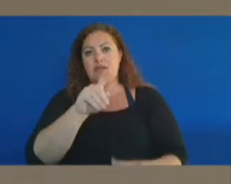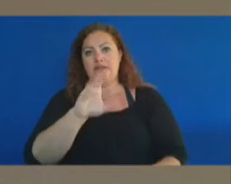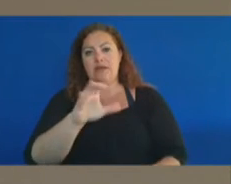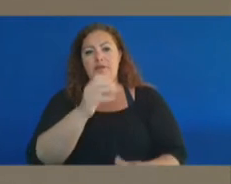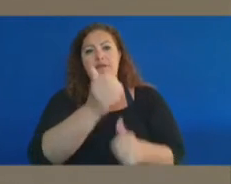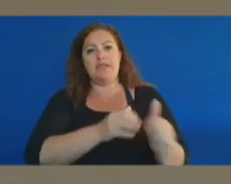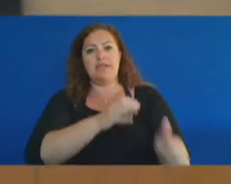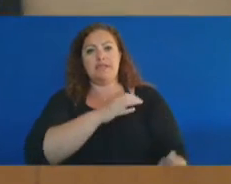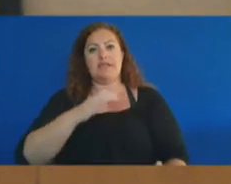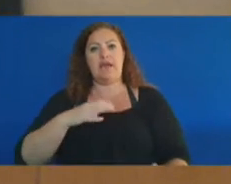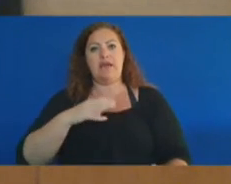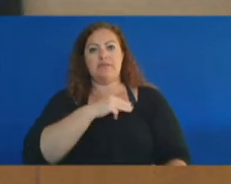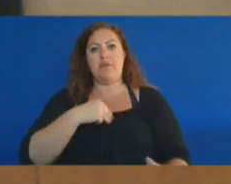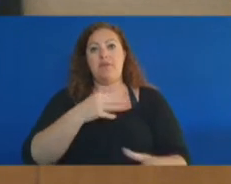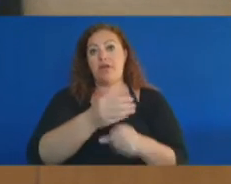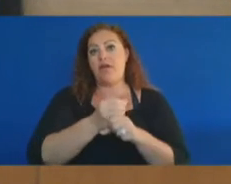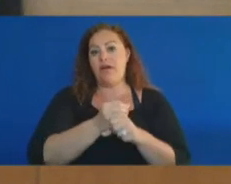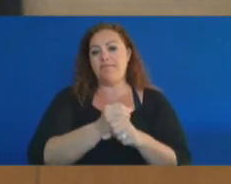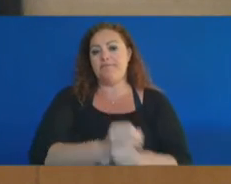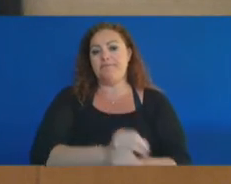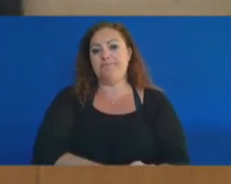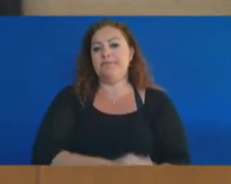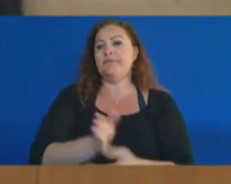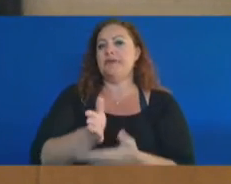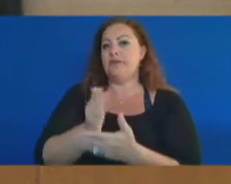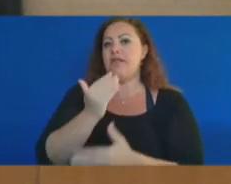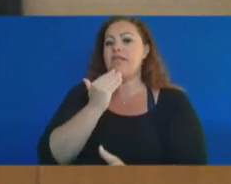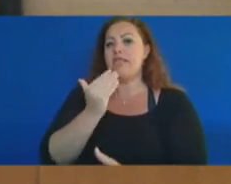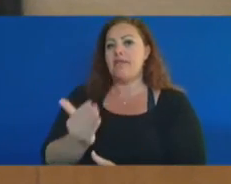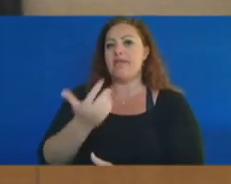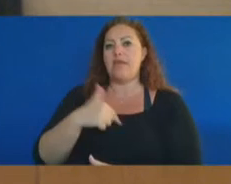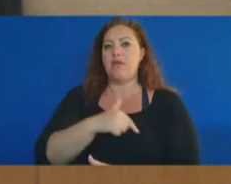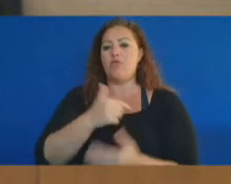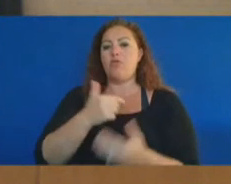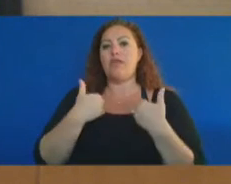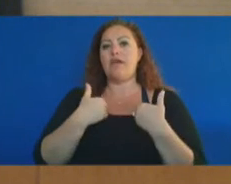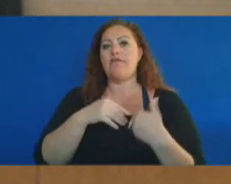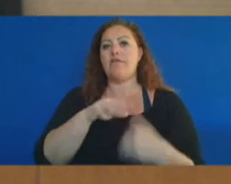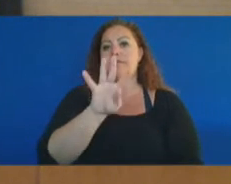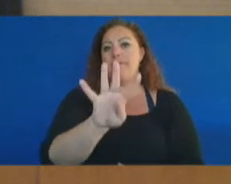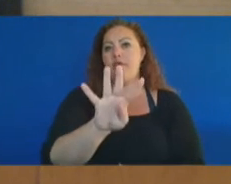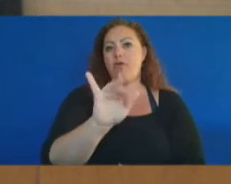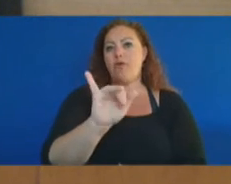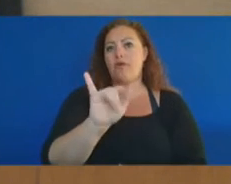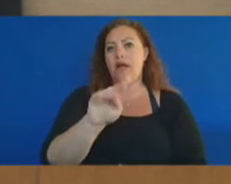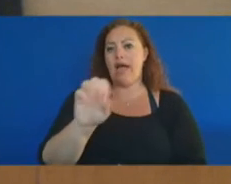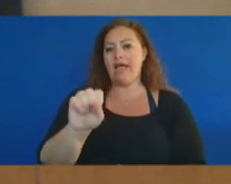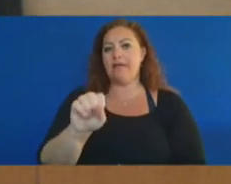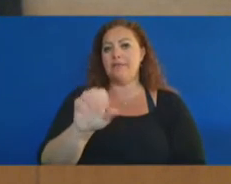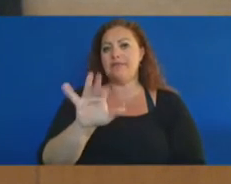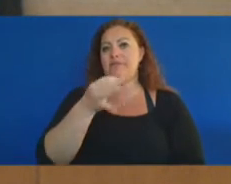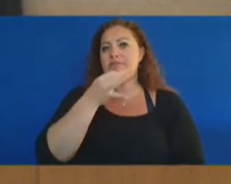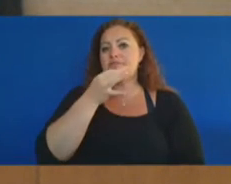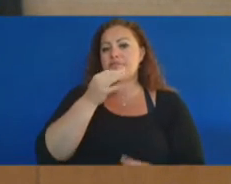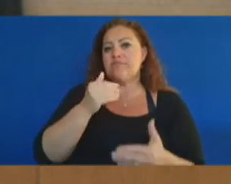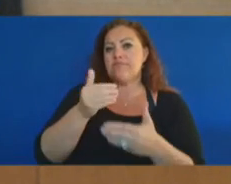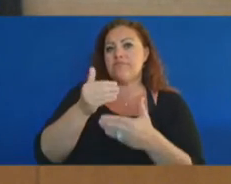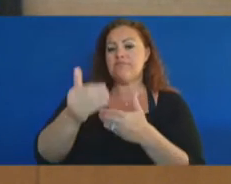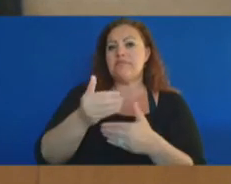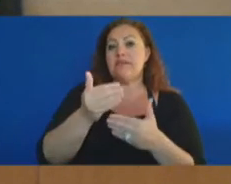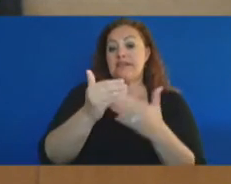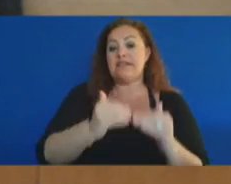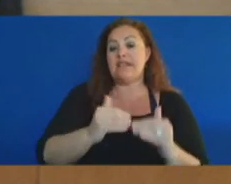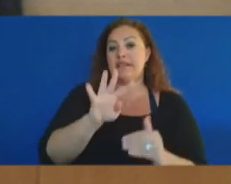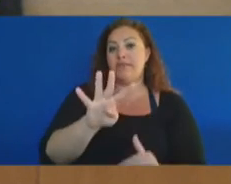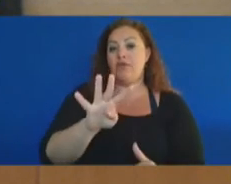member got or received all right thank you Madame mayor so we do have four items uh that are upcoming here the next four items on the agenda the first